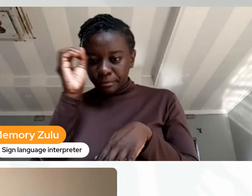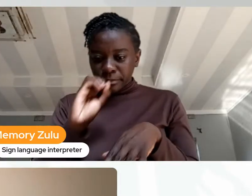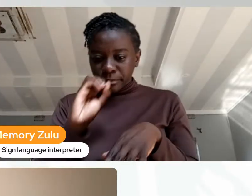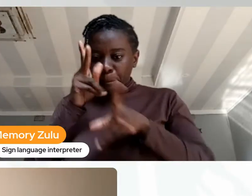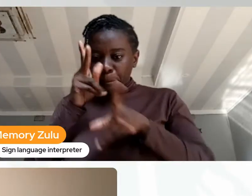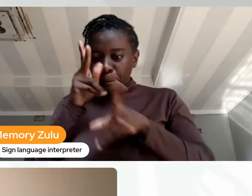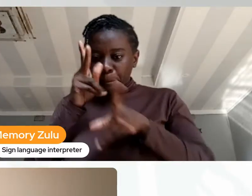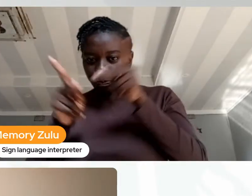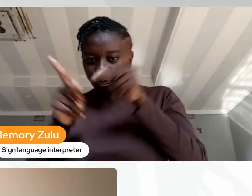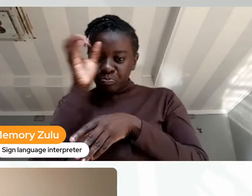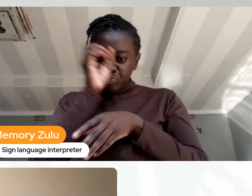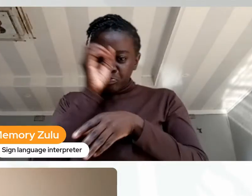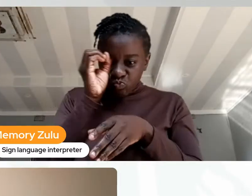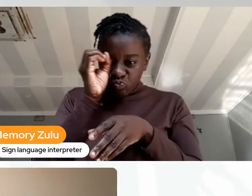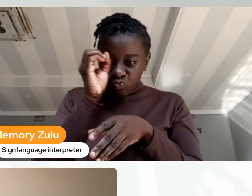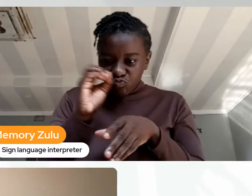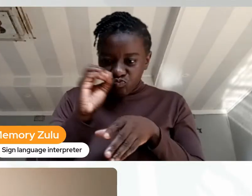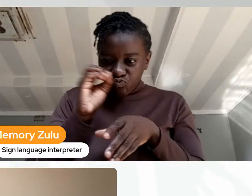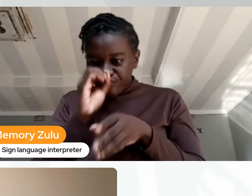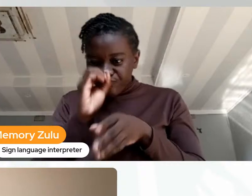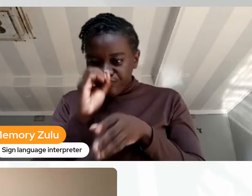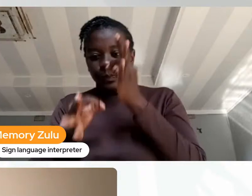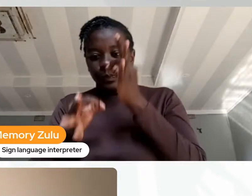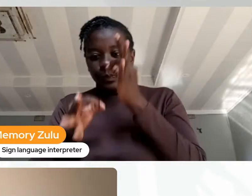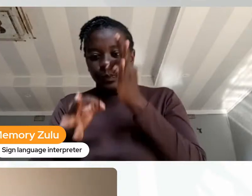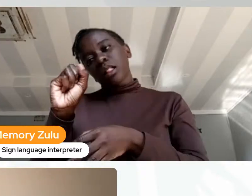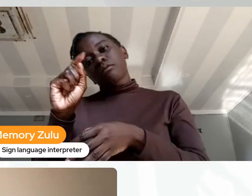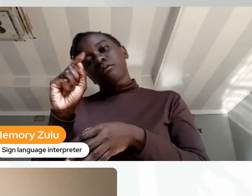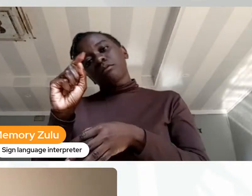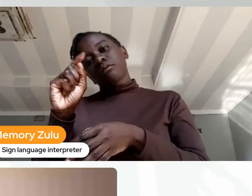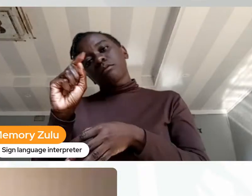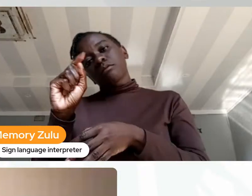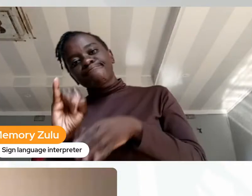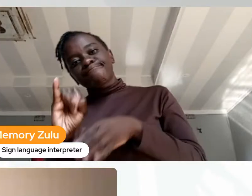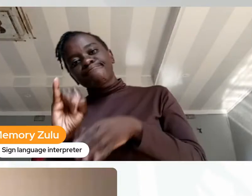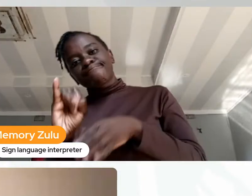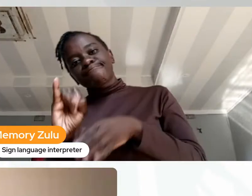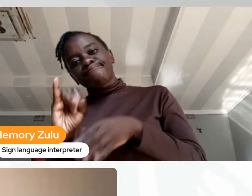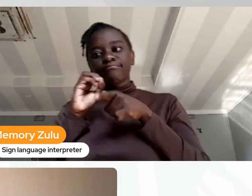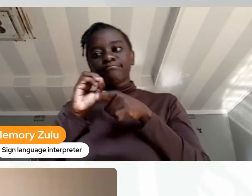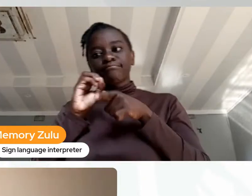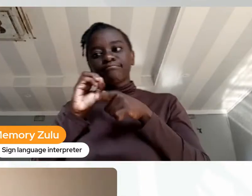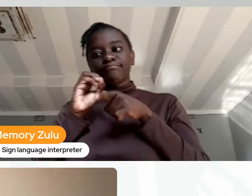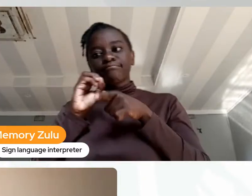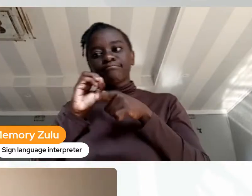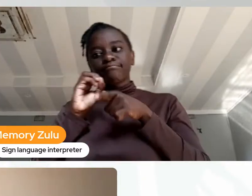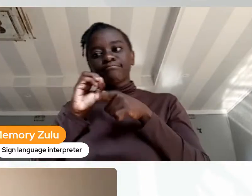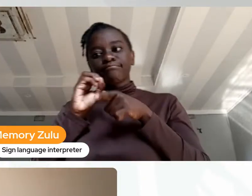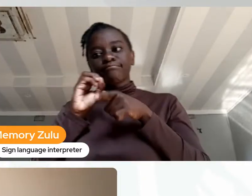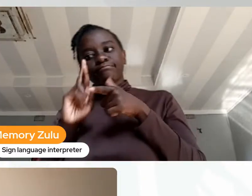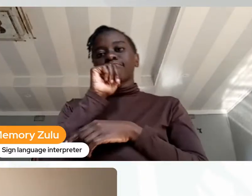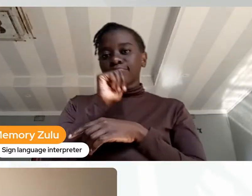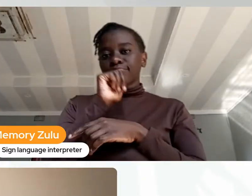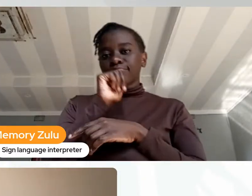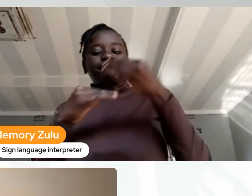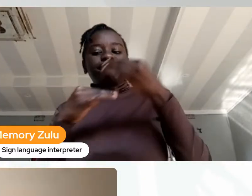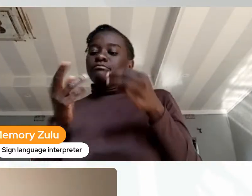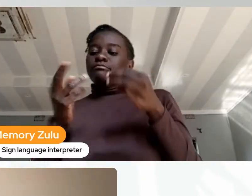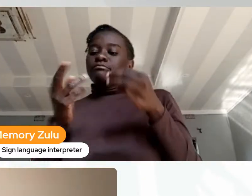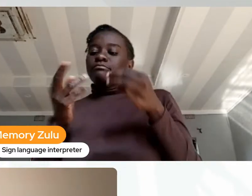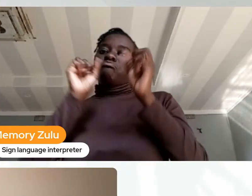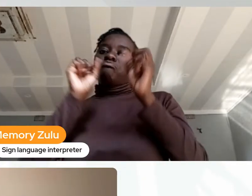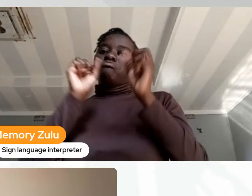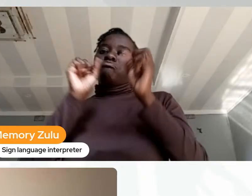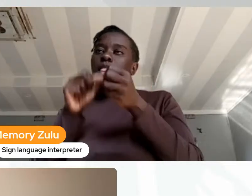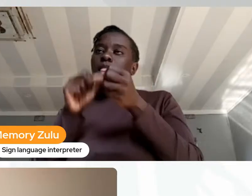those means, we should be able to address and reduce also on the cases of the